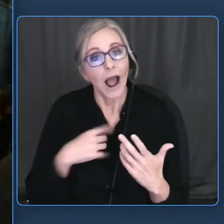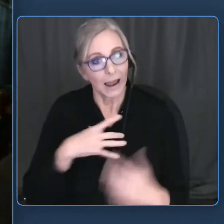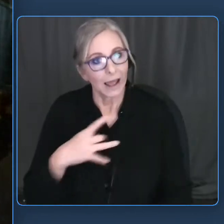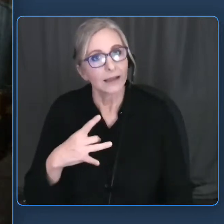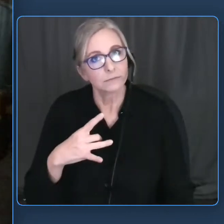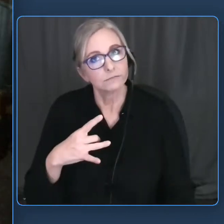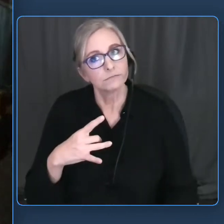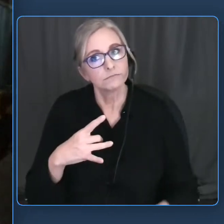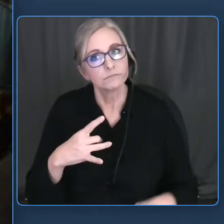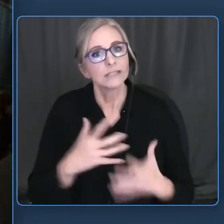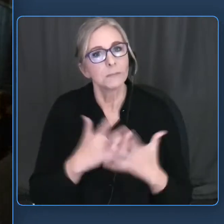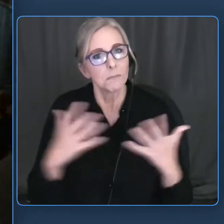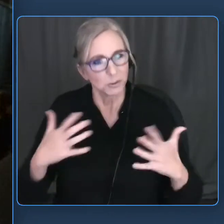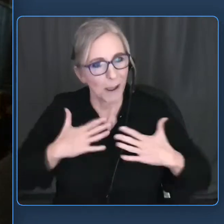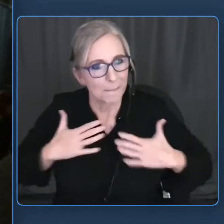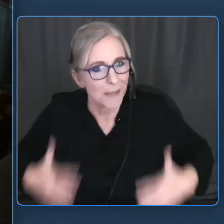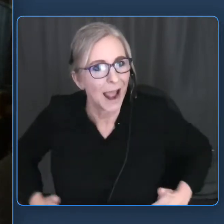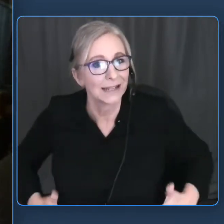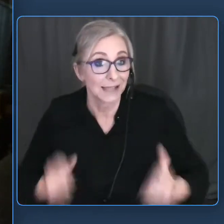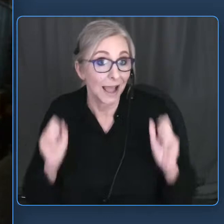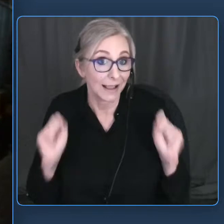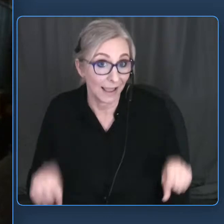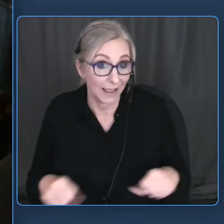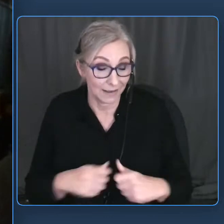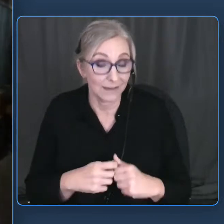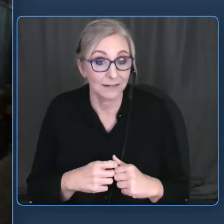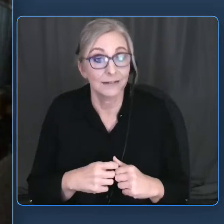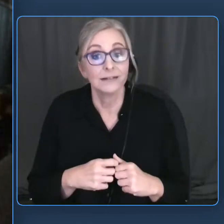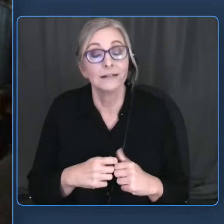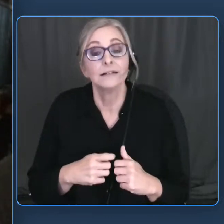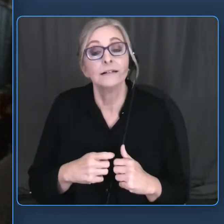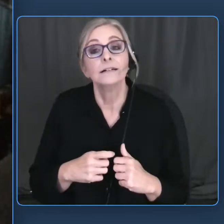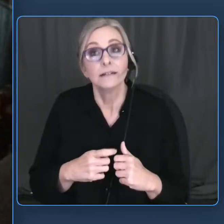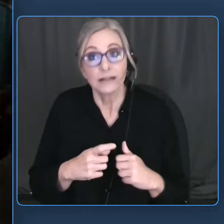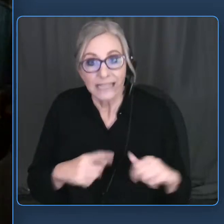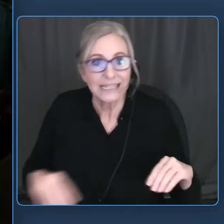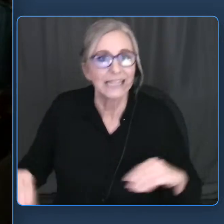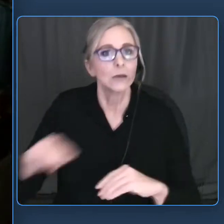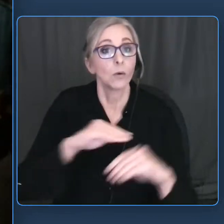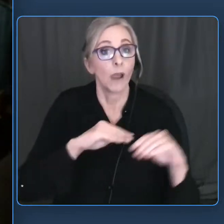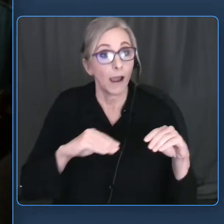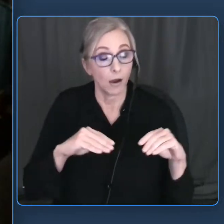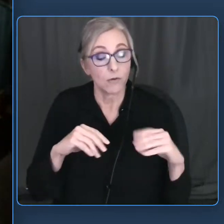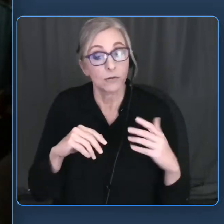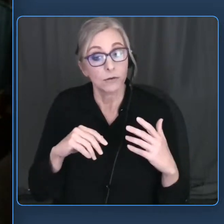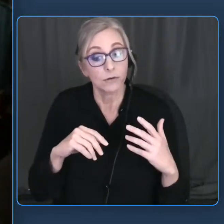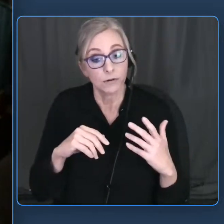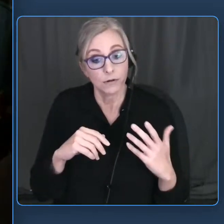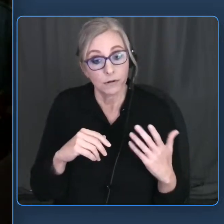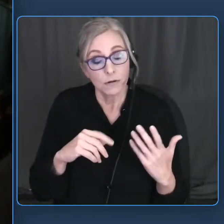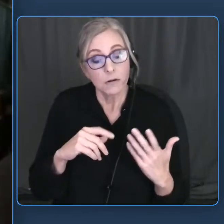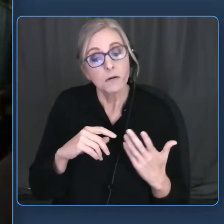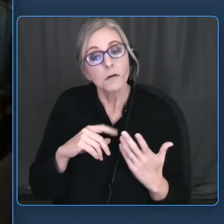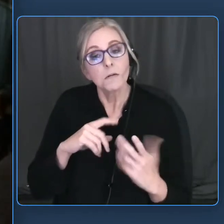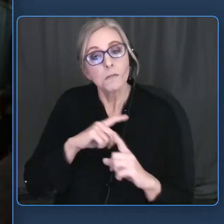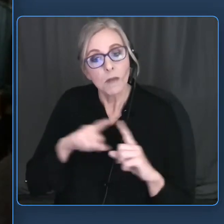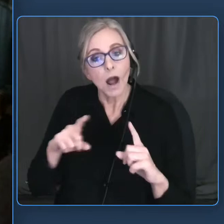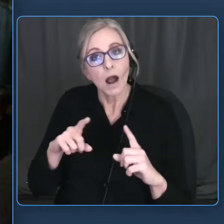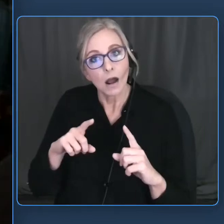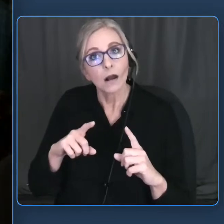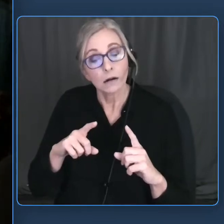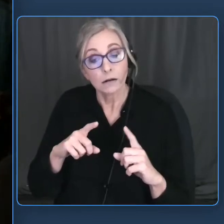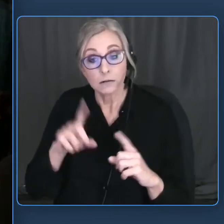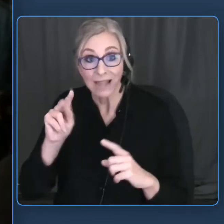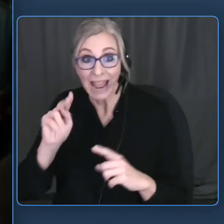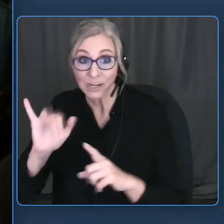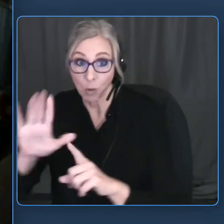to use as much of my body as I can use in getting around, and but I like, to